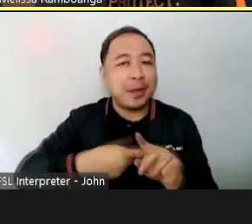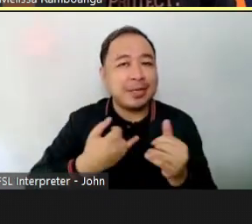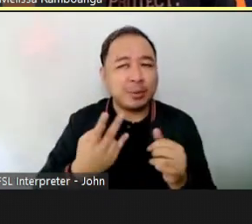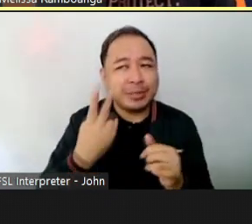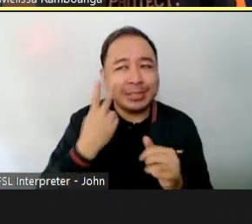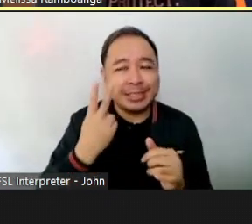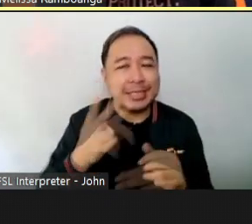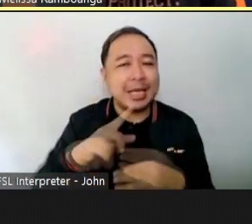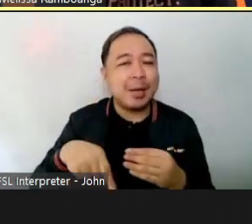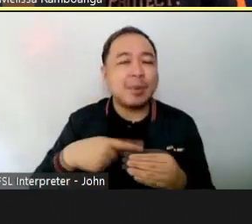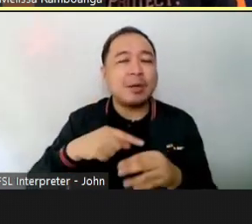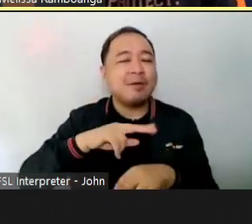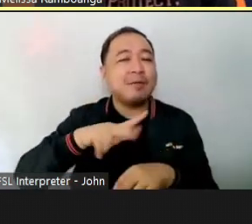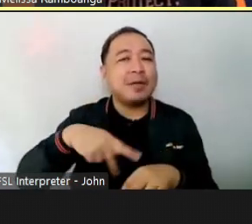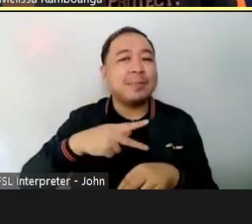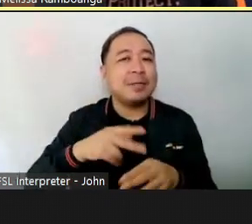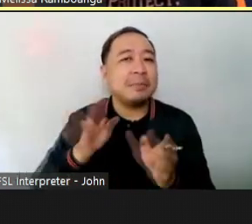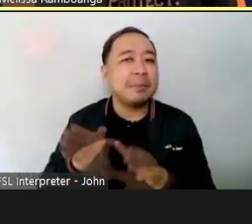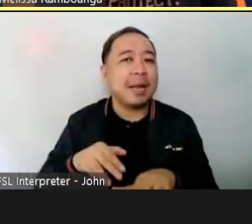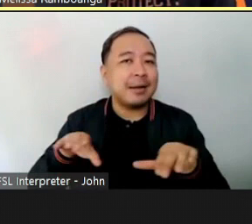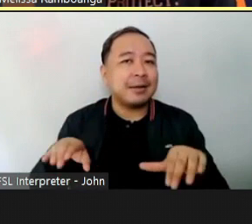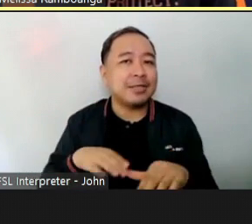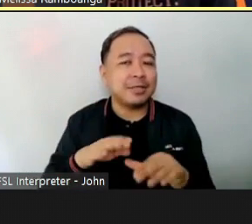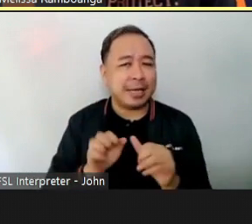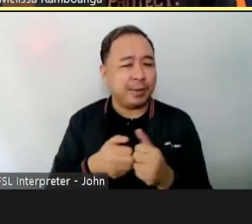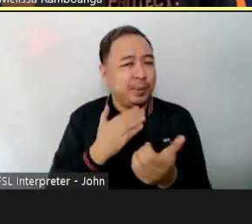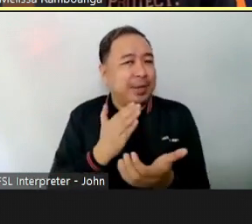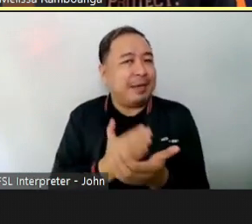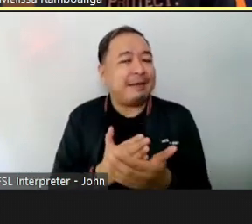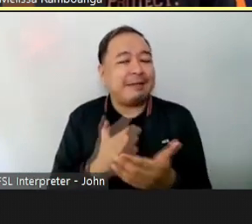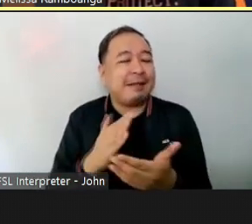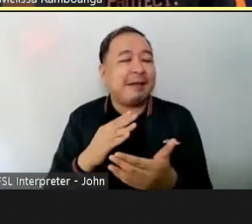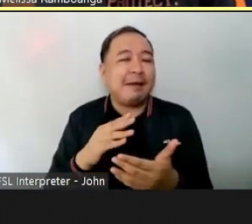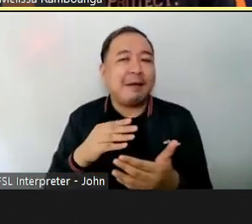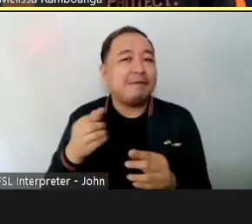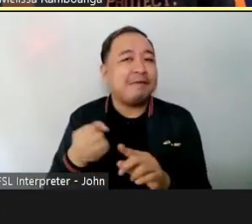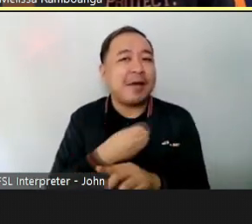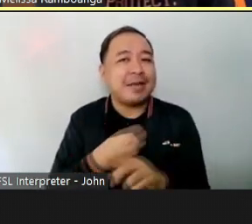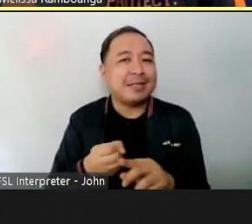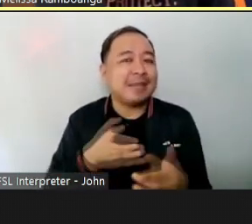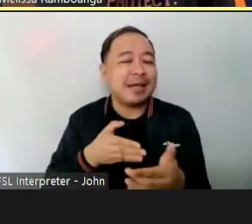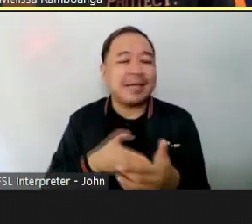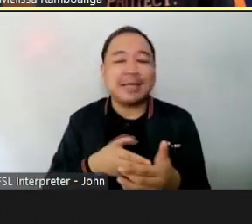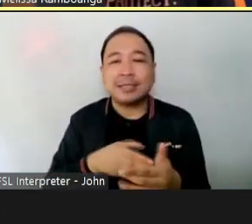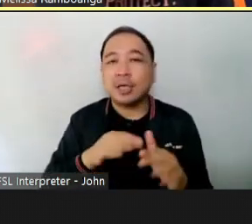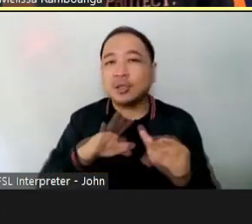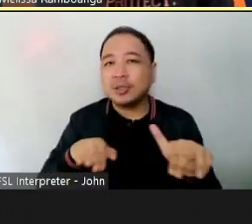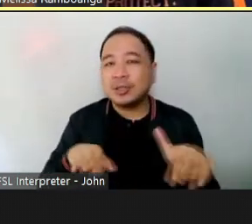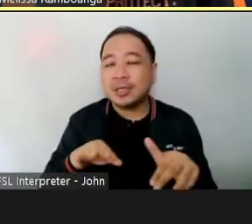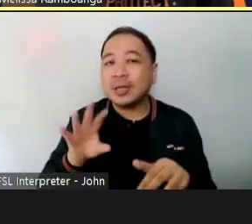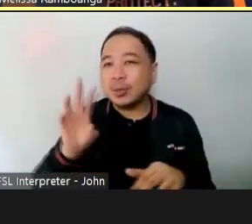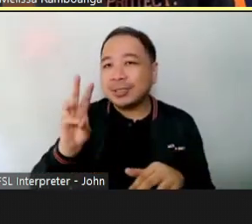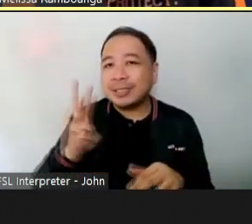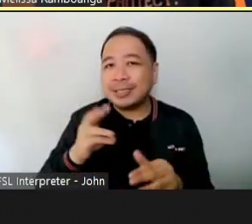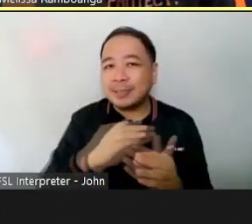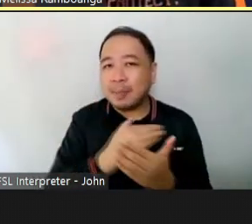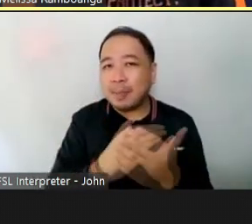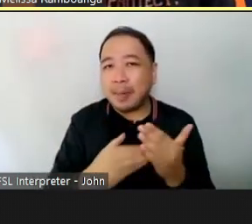Philippine Plan of Action to End Violence Against Children, or PPA-EVAC, through their 6-component